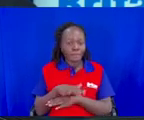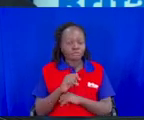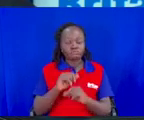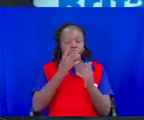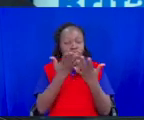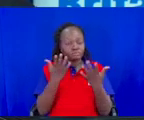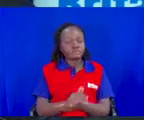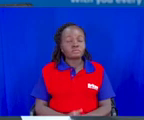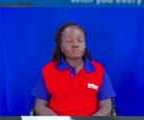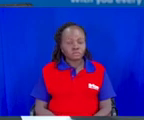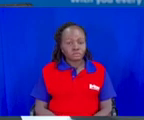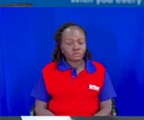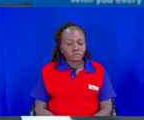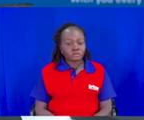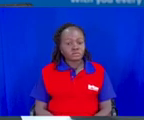Madam Chair.